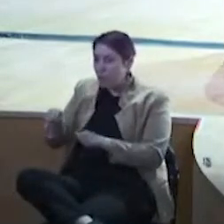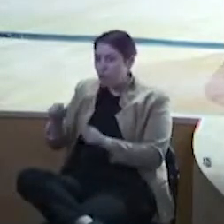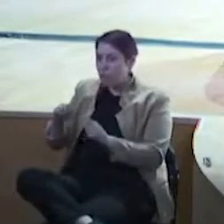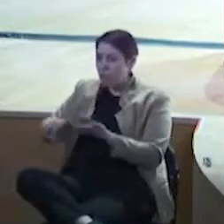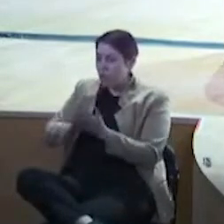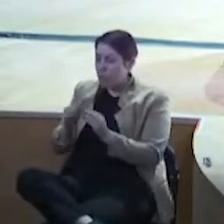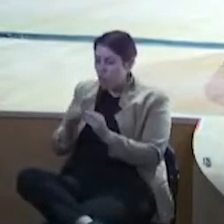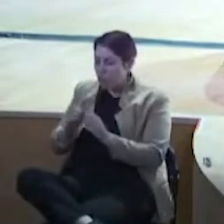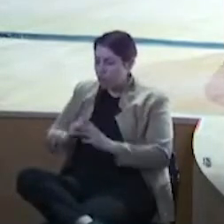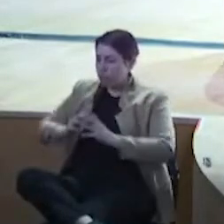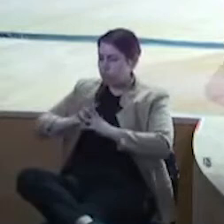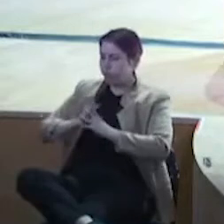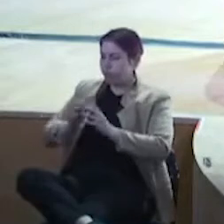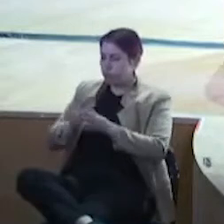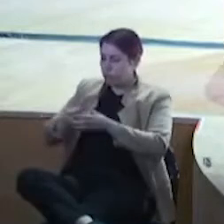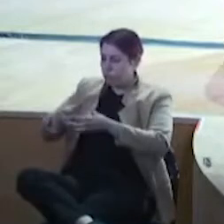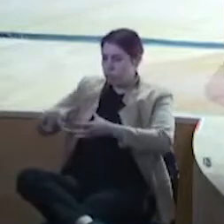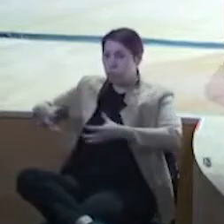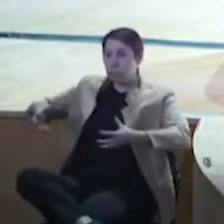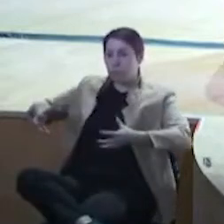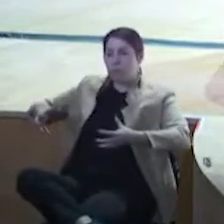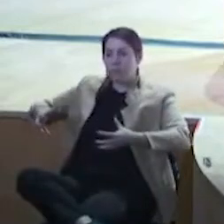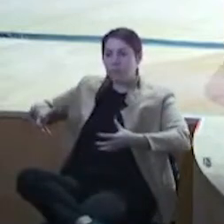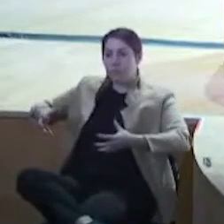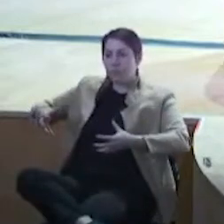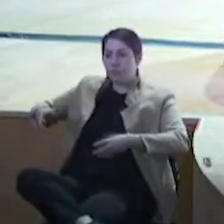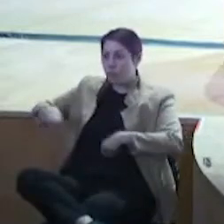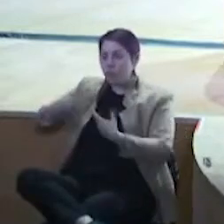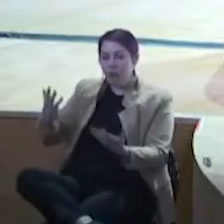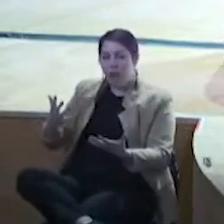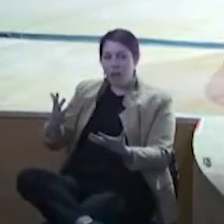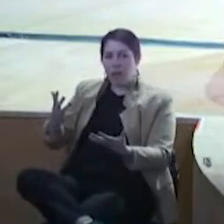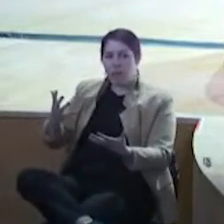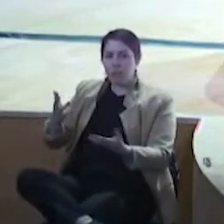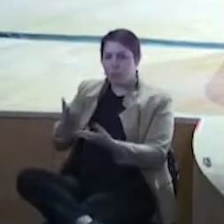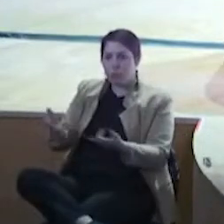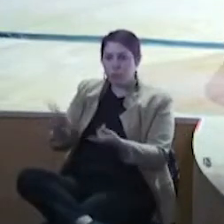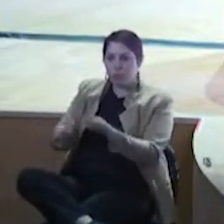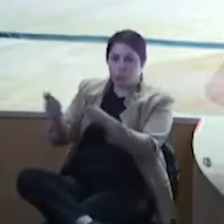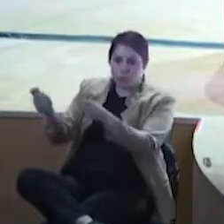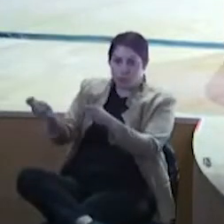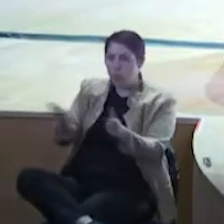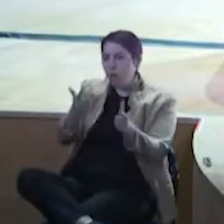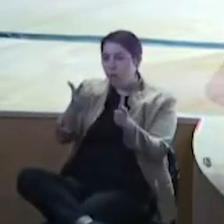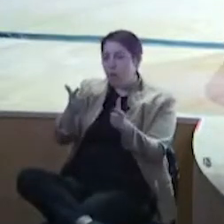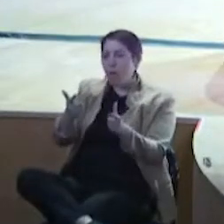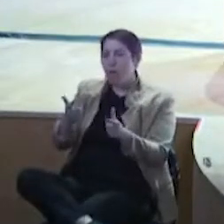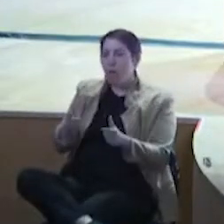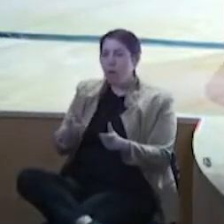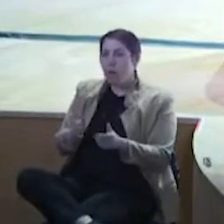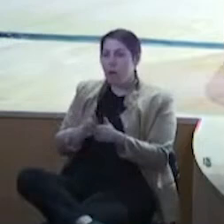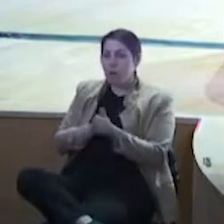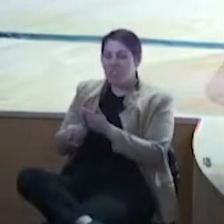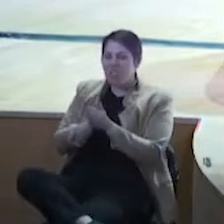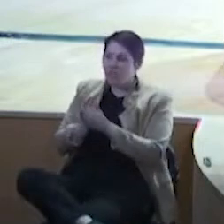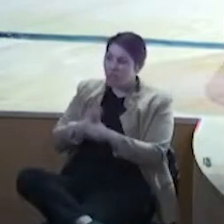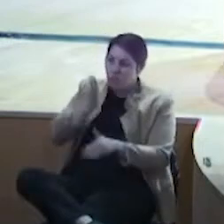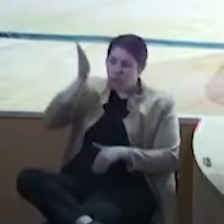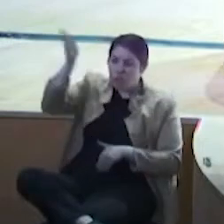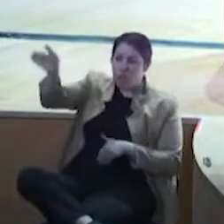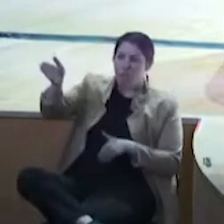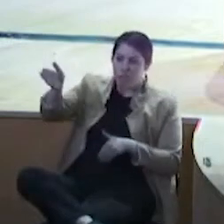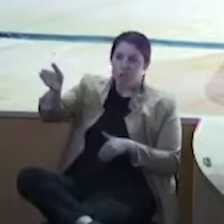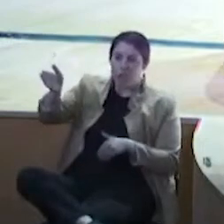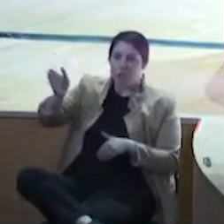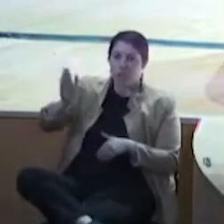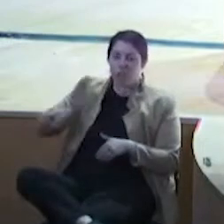more competitive. Those entities have more resources to further the goals and objectives